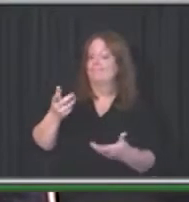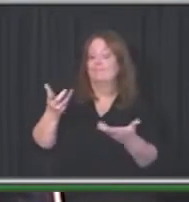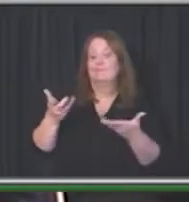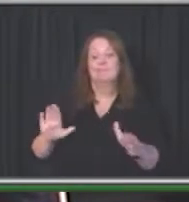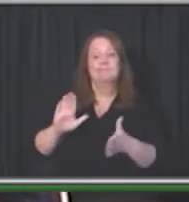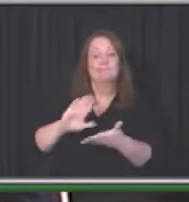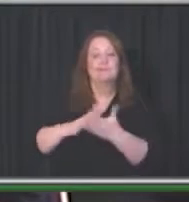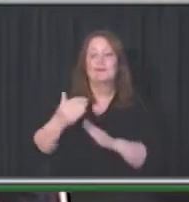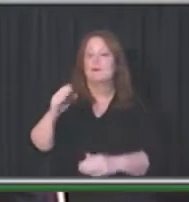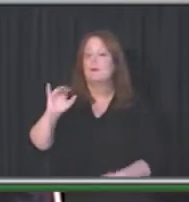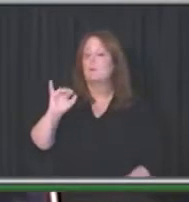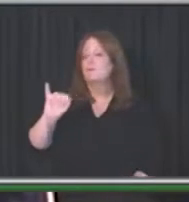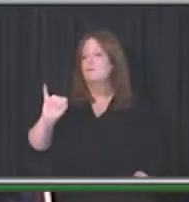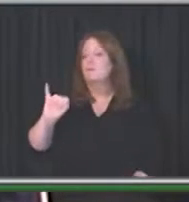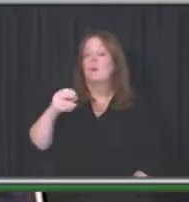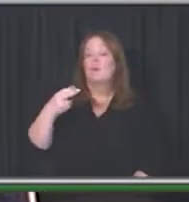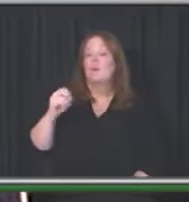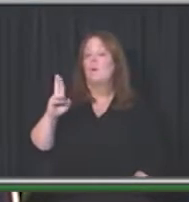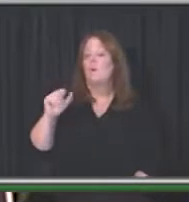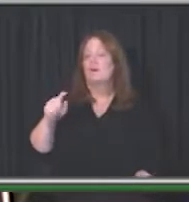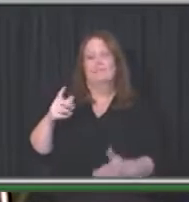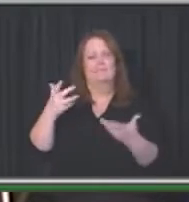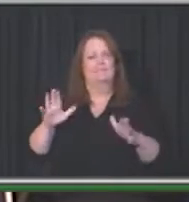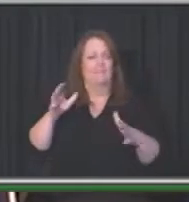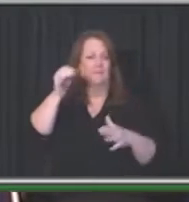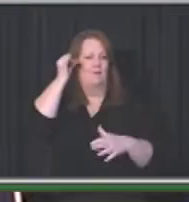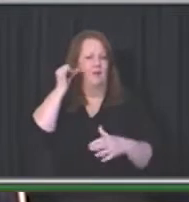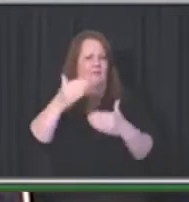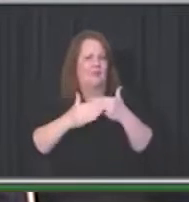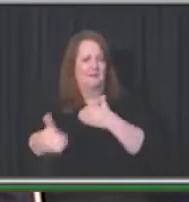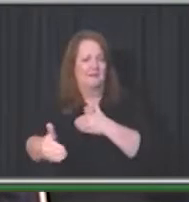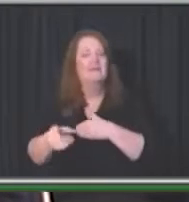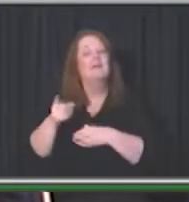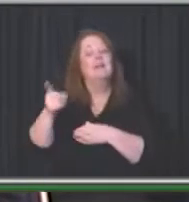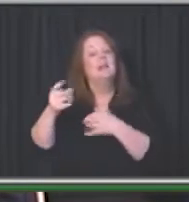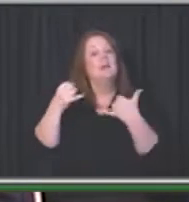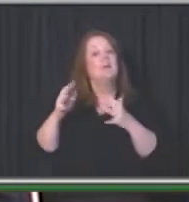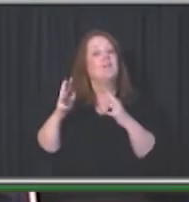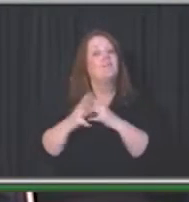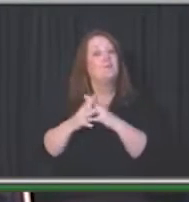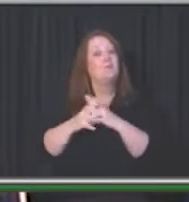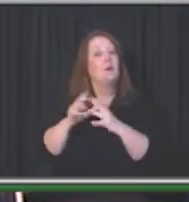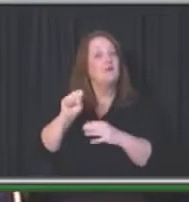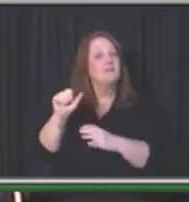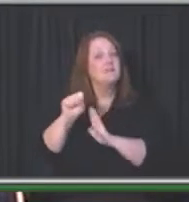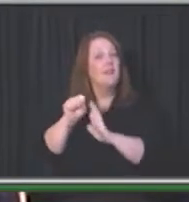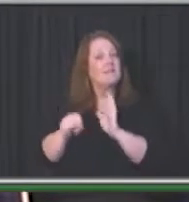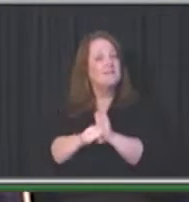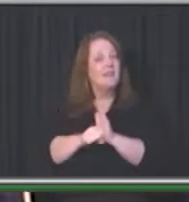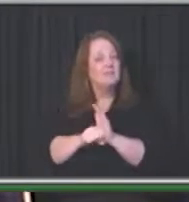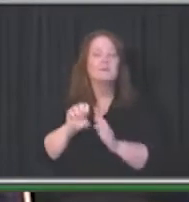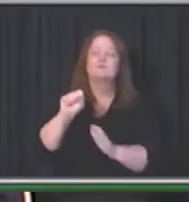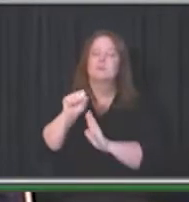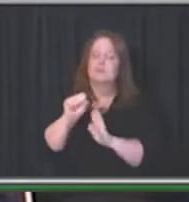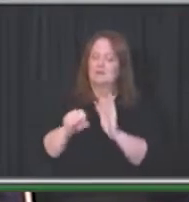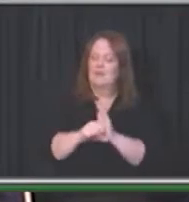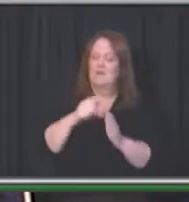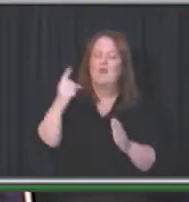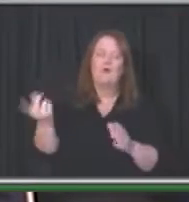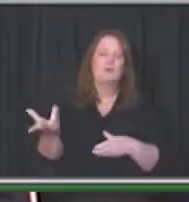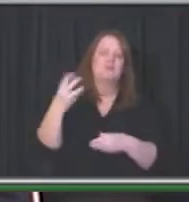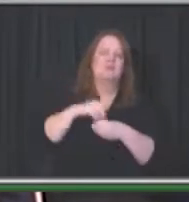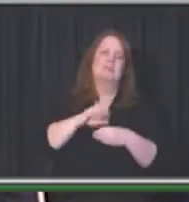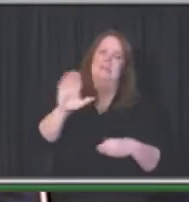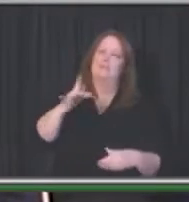Hornet. Dave played football at Sac State, and Sac State will always be in his